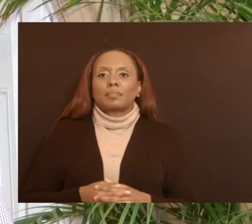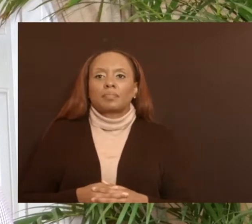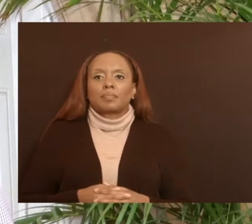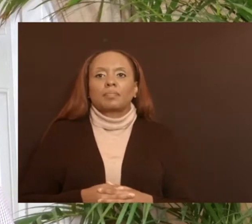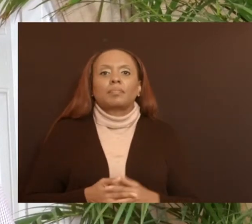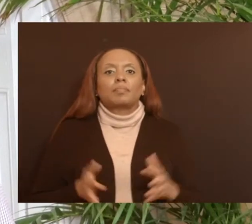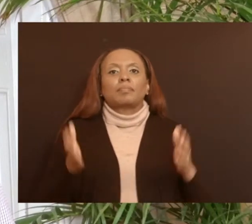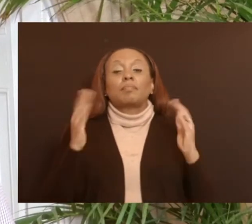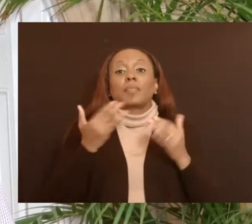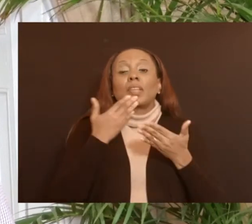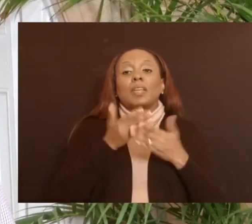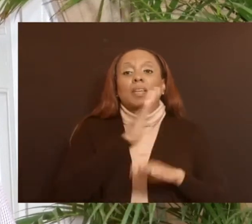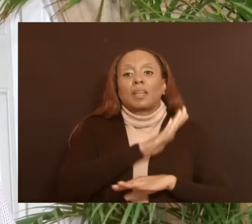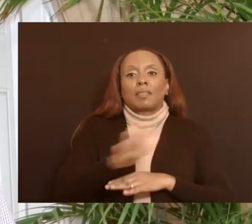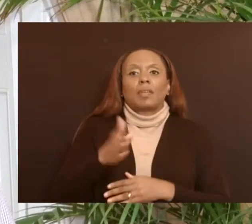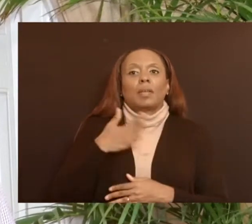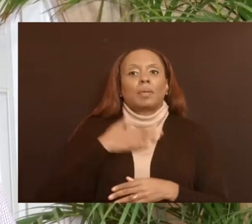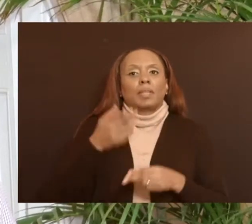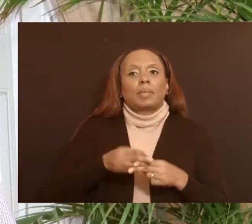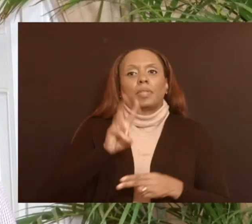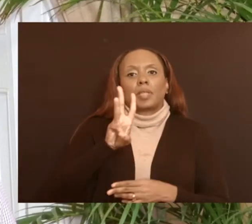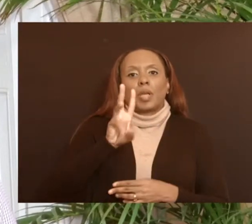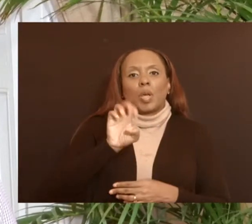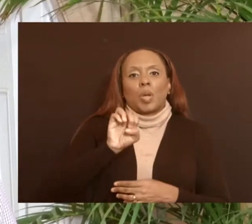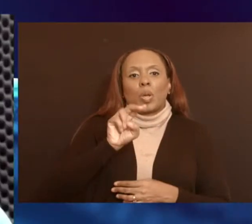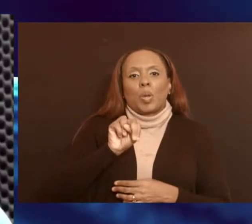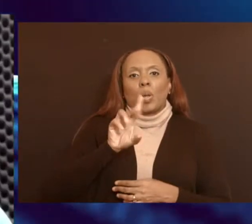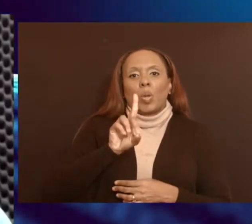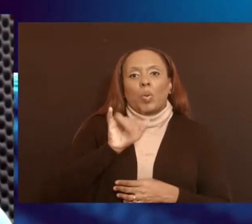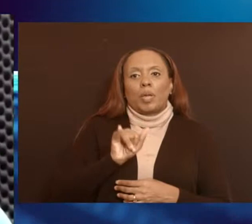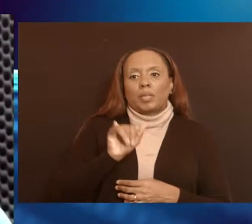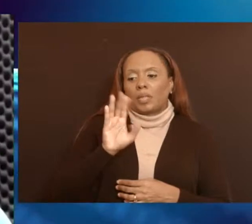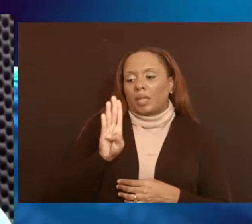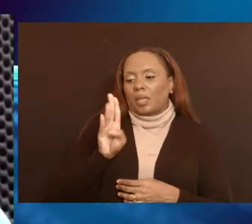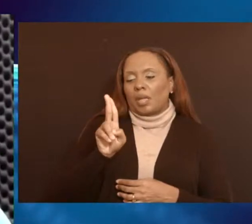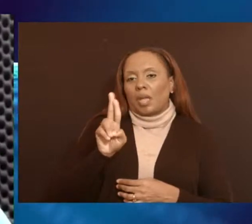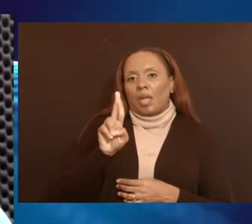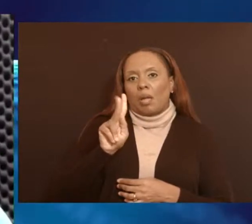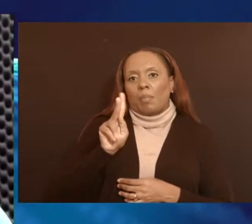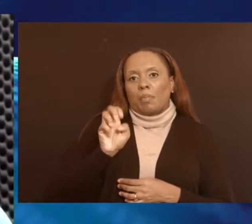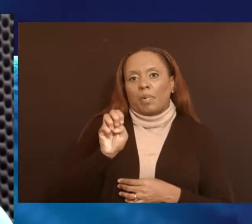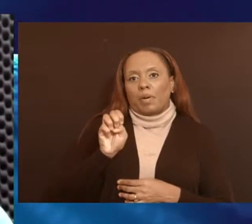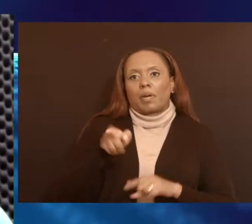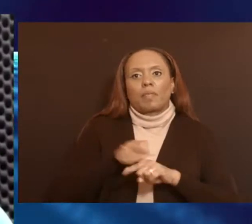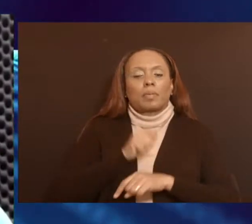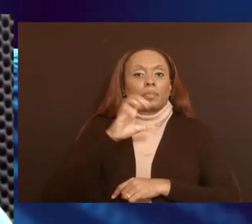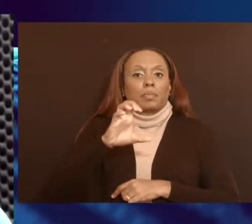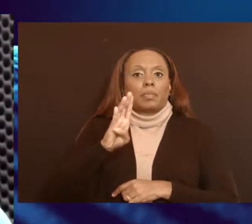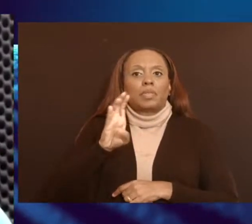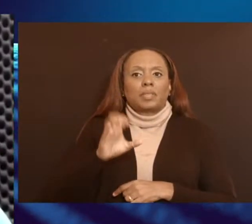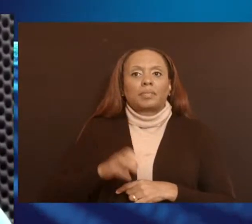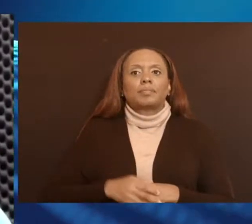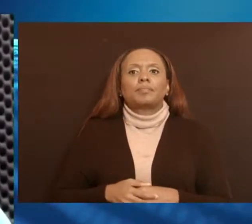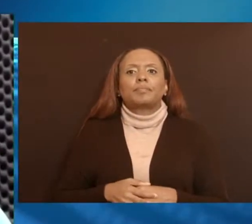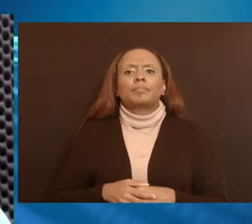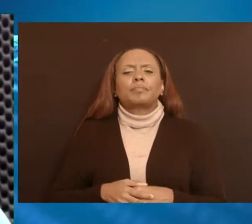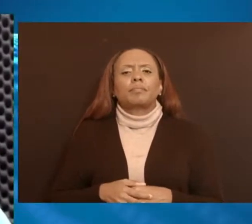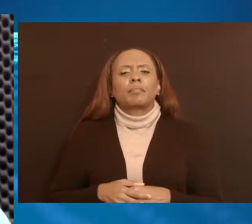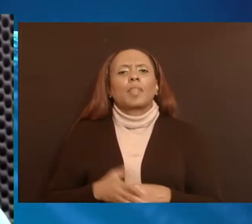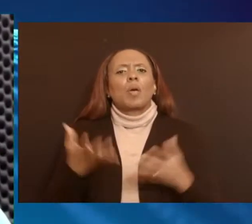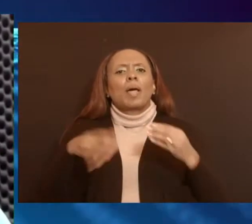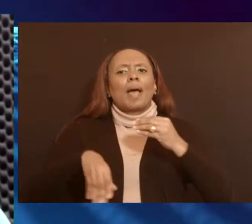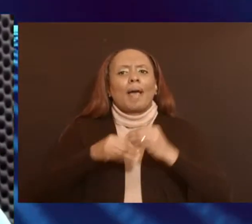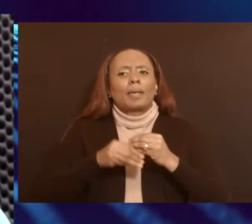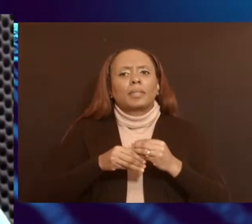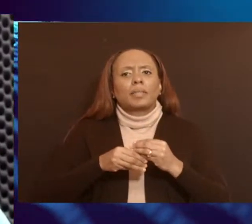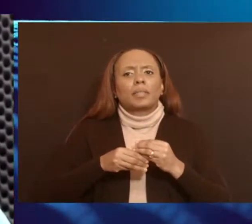Good afternoon to you, Wendy Burke, CBC. As a follow-up to the variant question, at some point it was noted that we were going to be